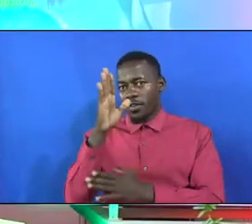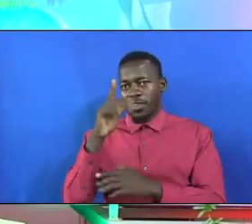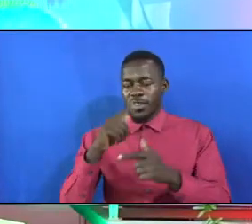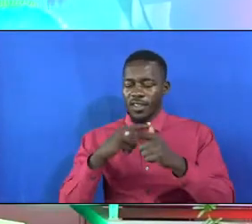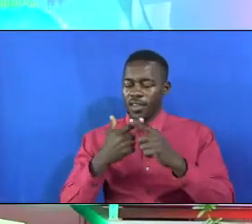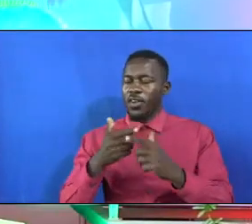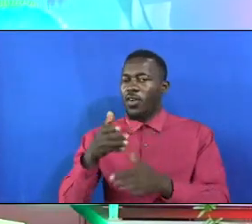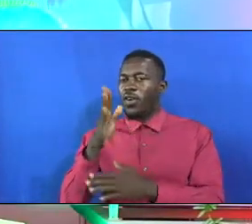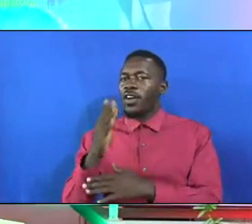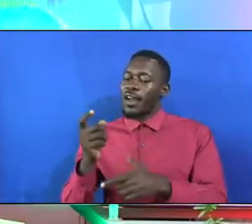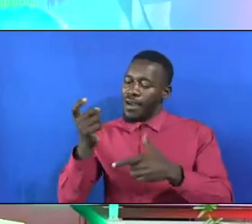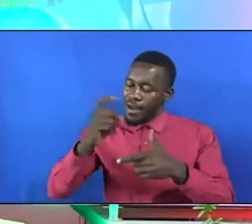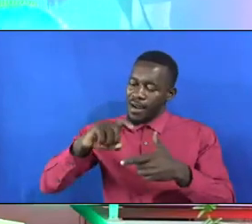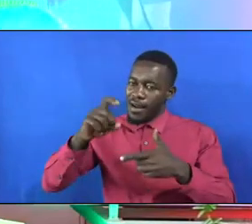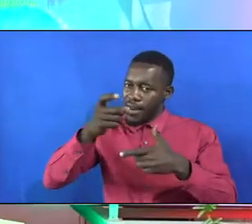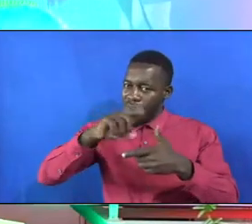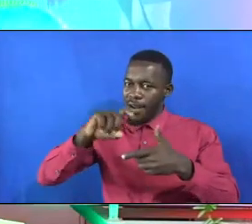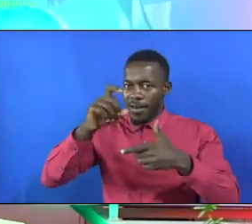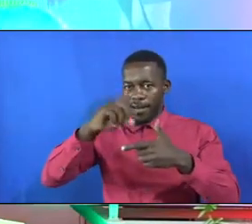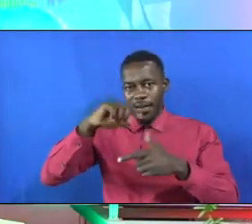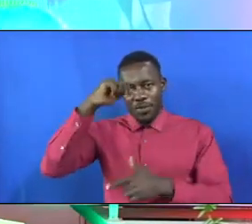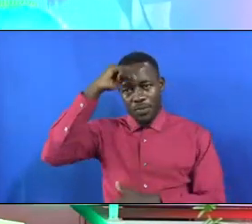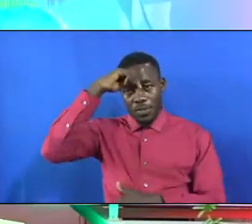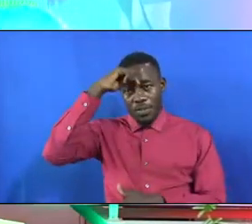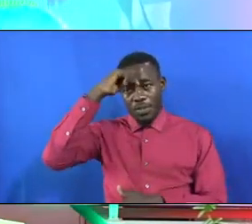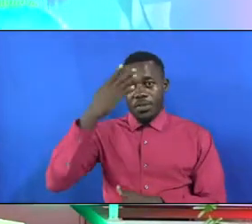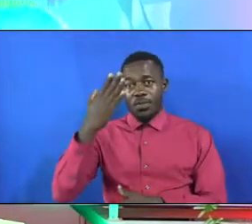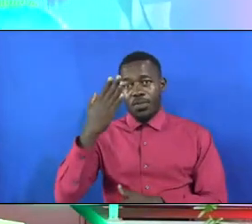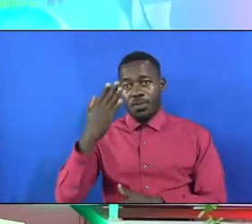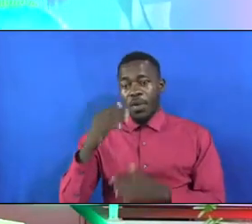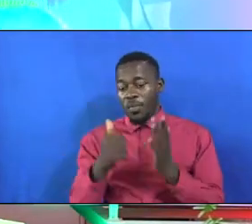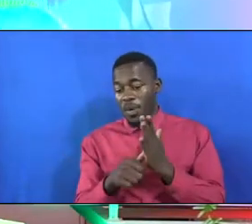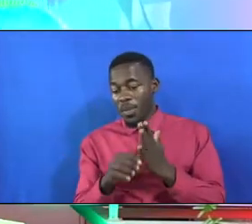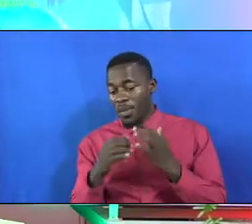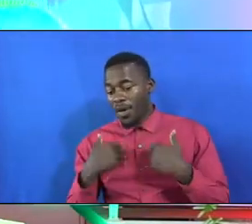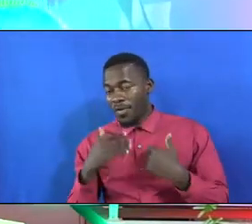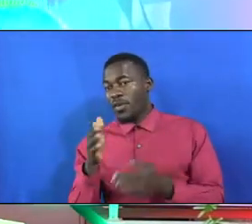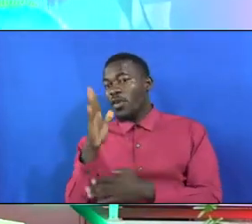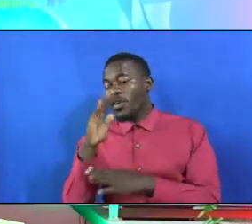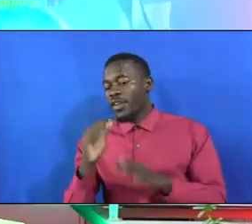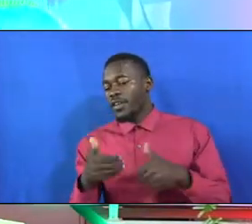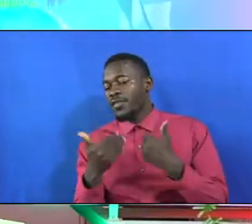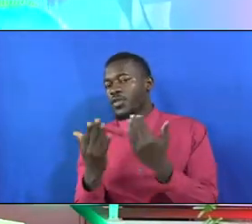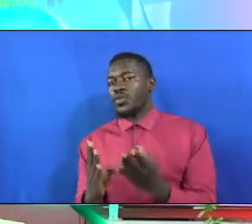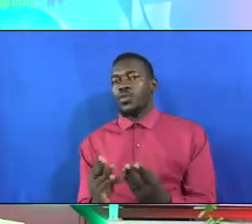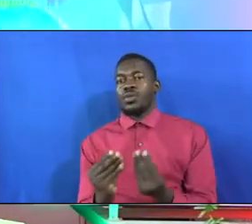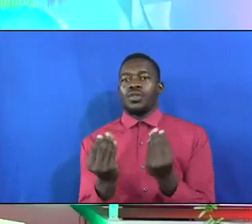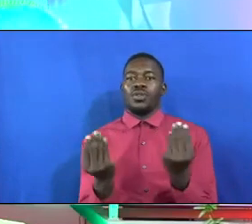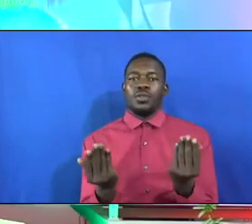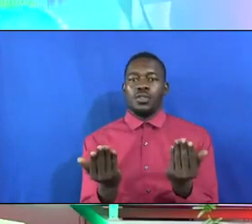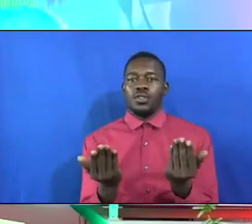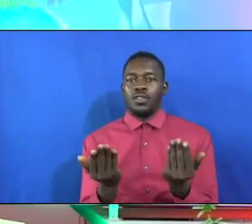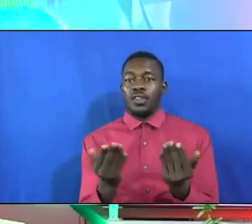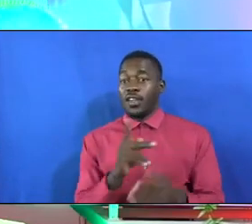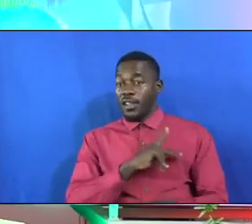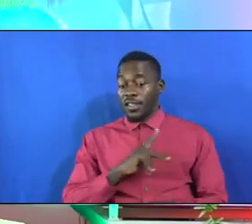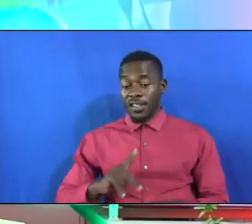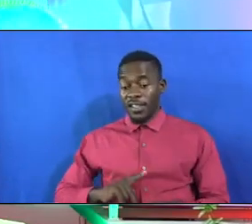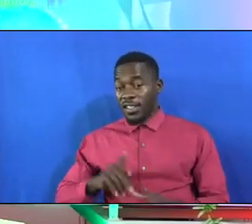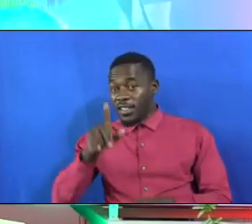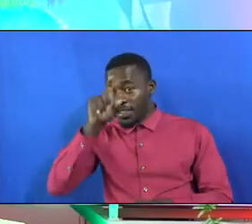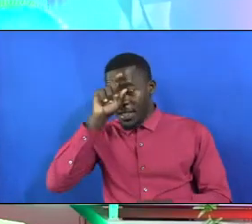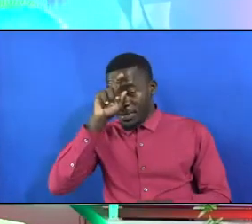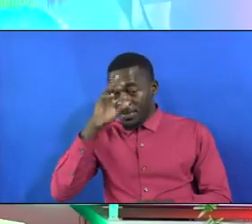wisdom to tackle the situations that otherwise would have swallowed you. And do you think this King Pharaoh had